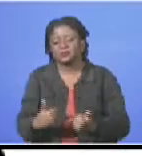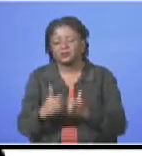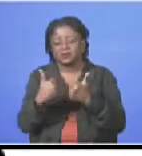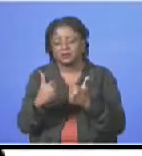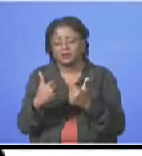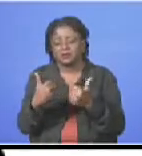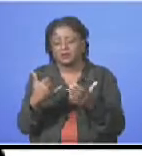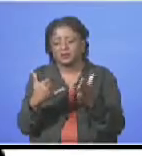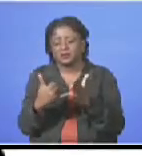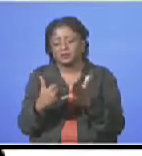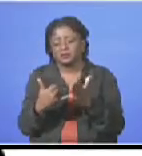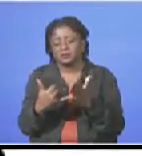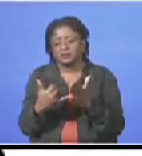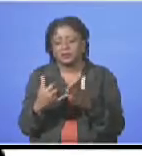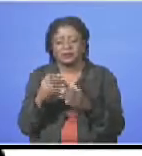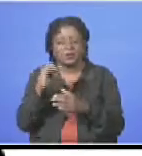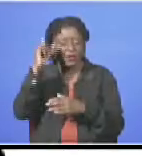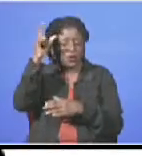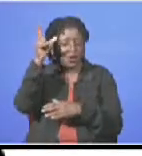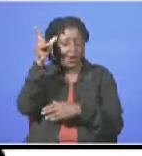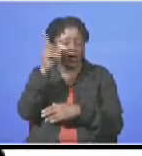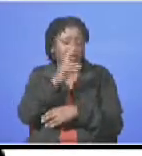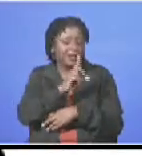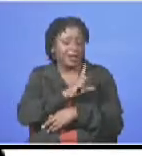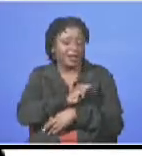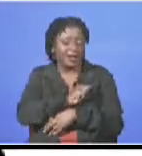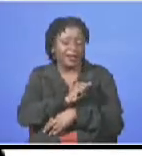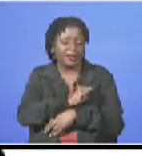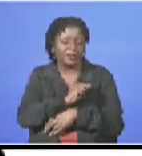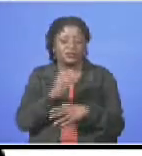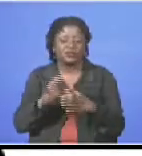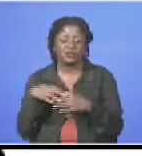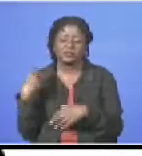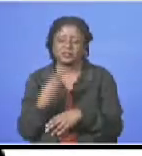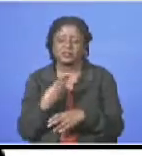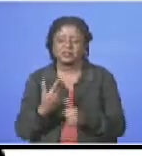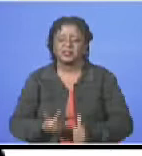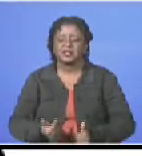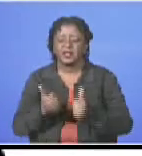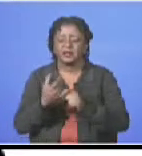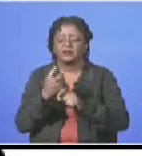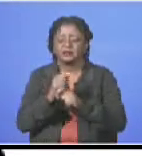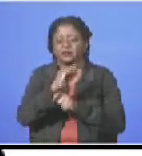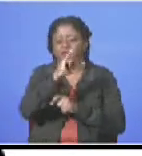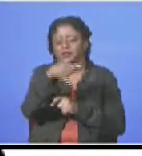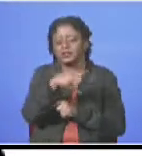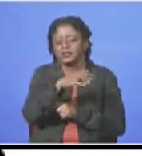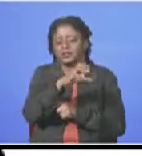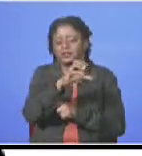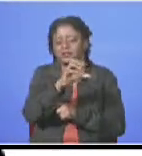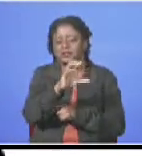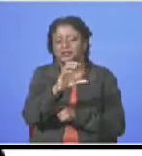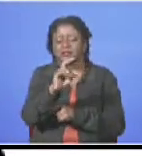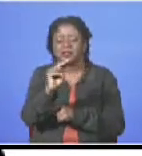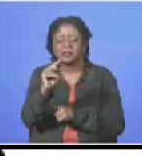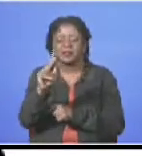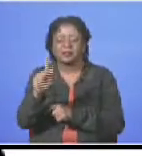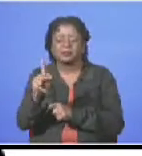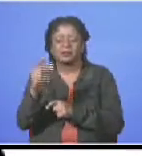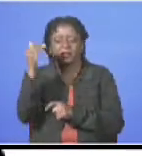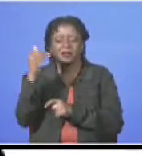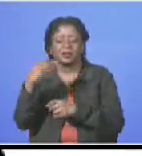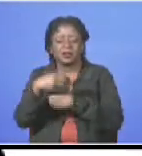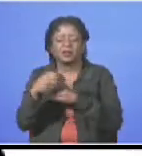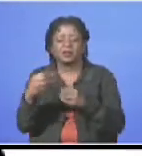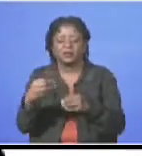be. Our Lloyd Allen joins us live now from the J.C.N.P. headquarters on Frederick Street, where meetings were due to begin